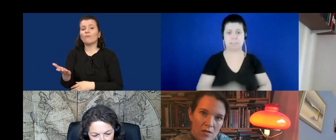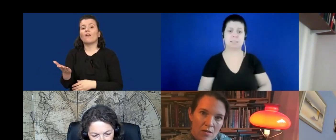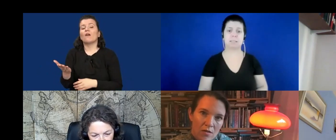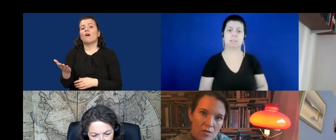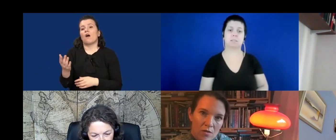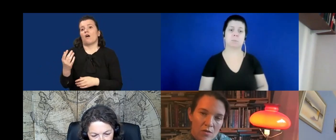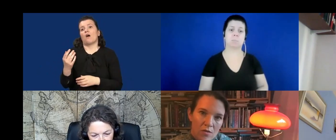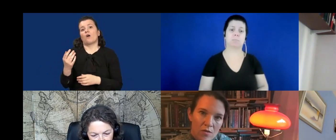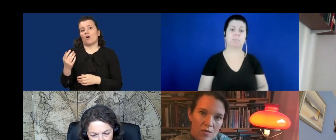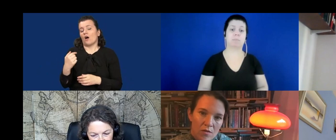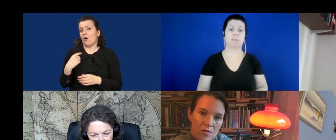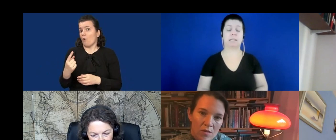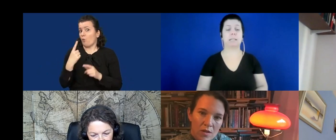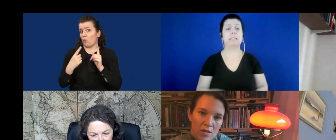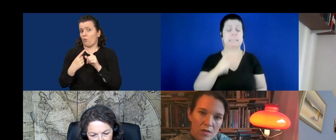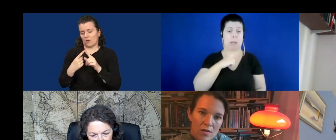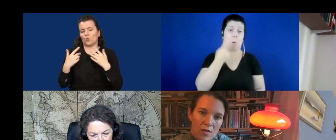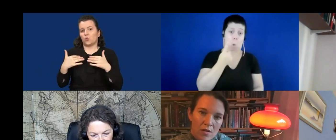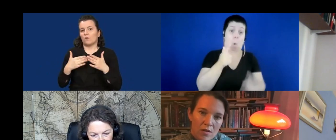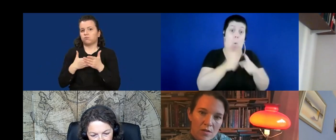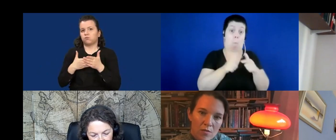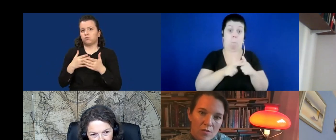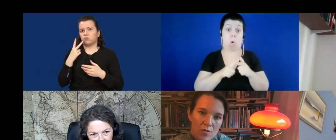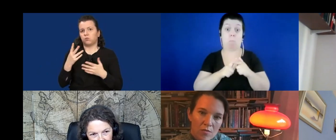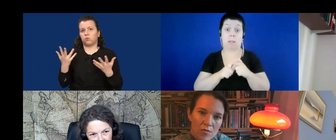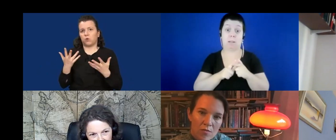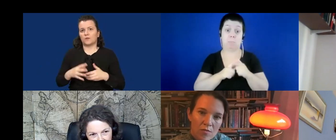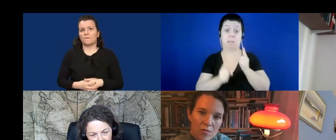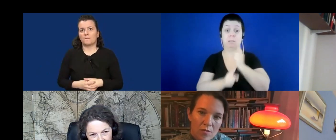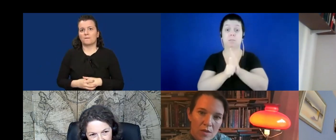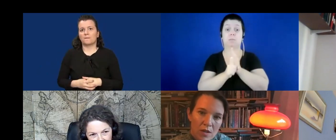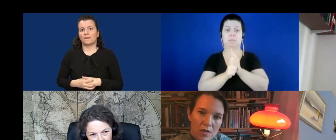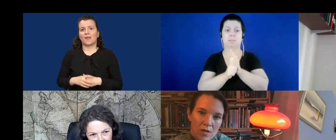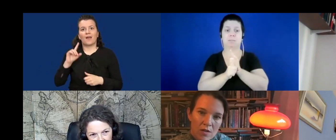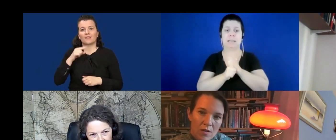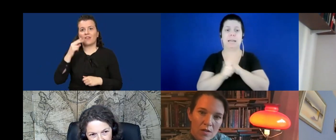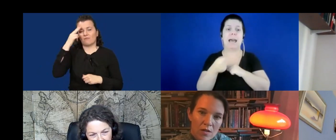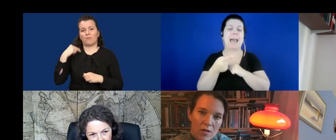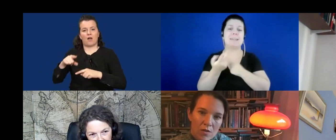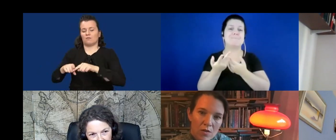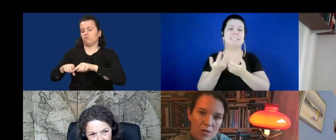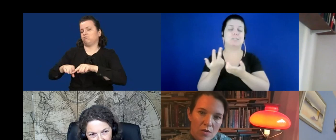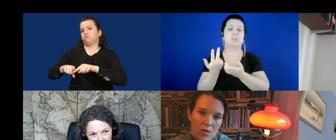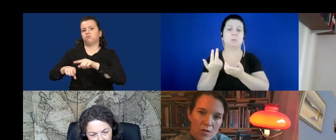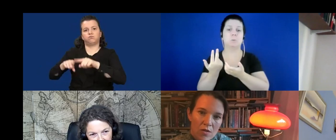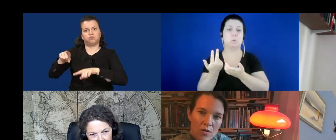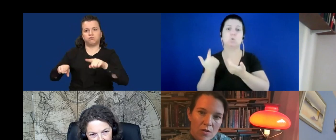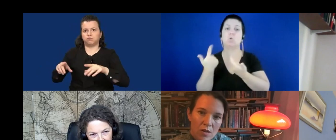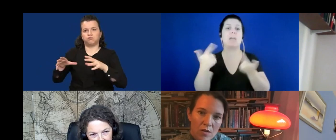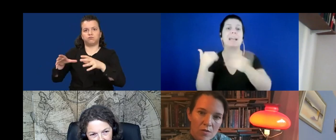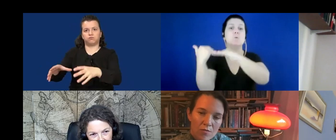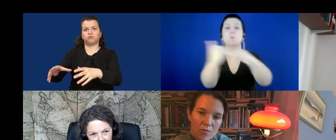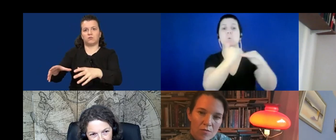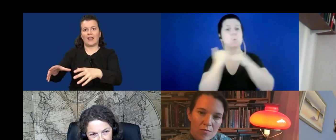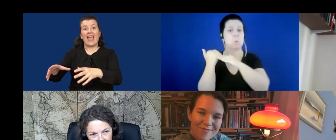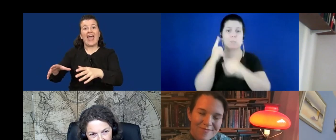issues that I think that we face is that the sort of homogenous nature of deaf blindness is very unique. So no two people